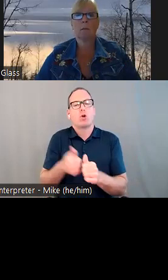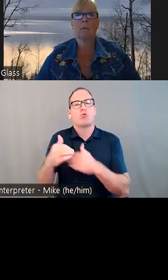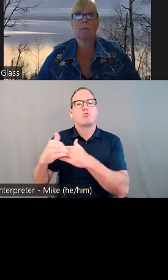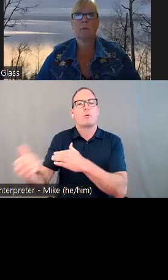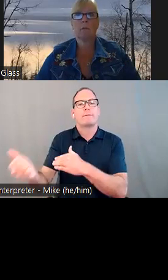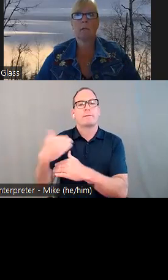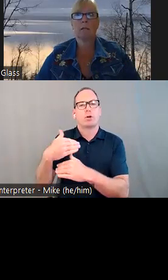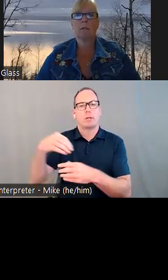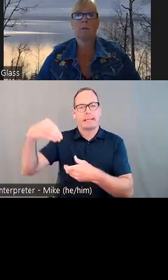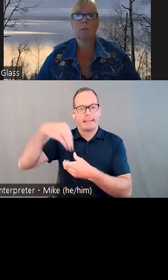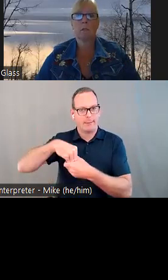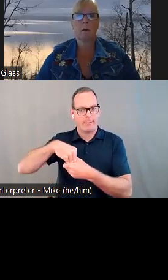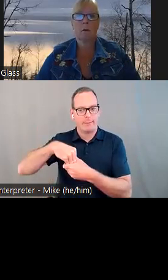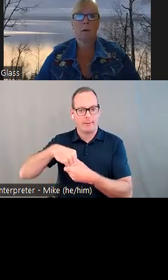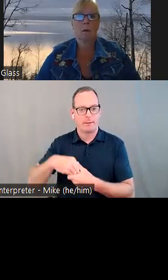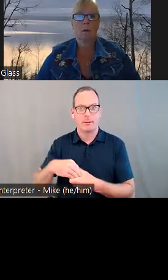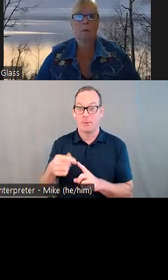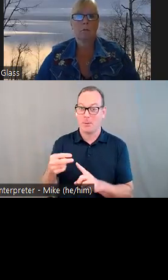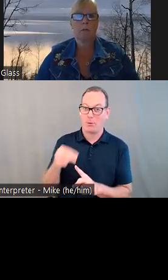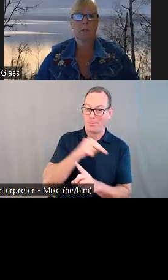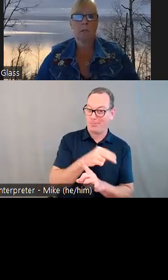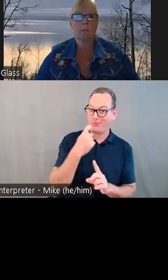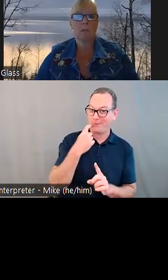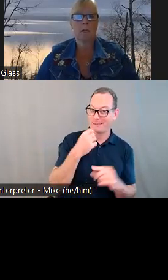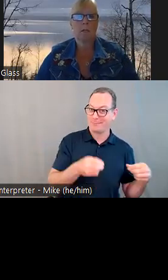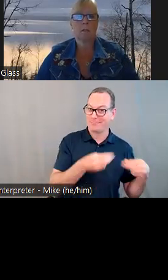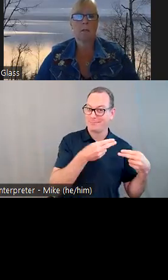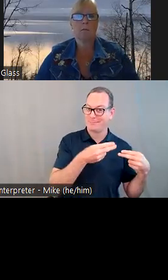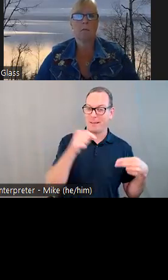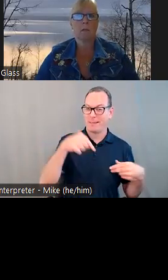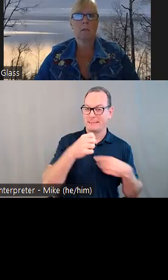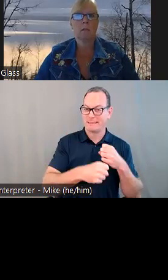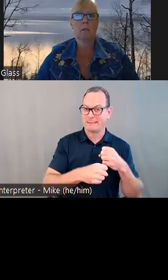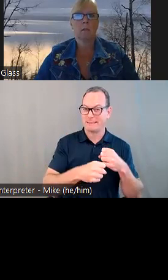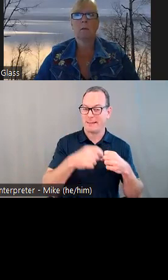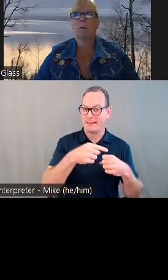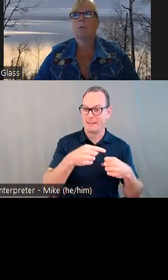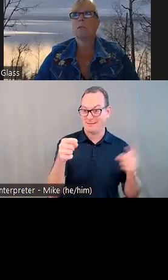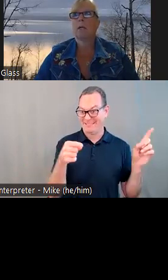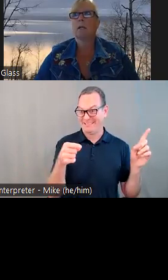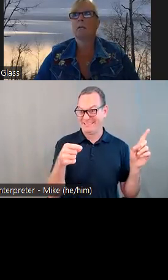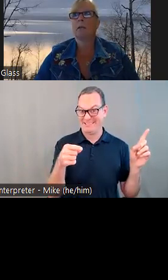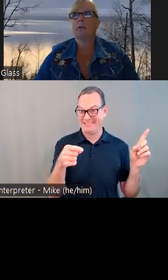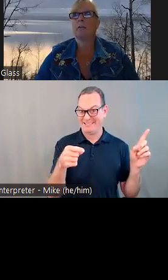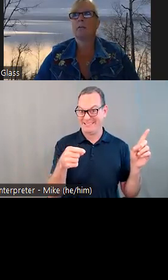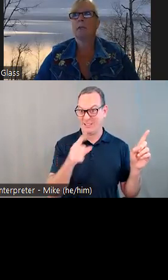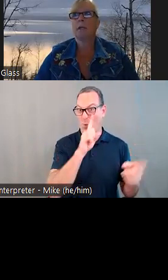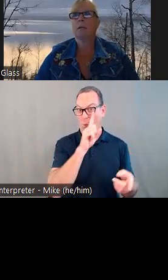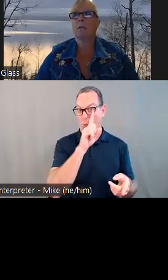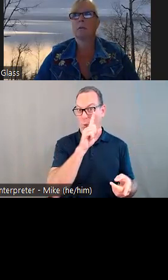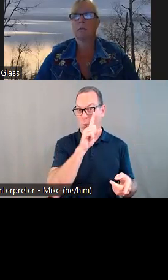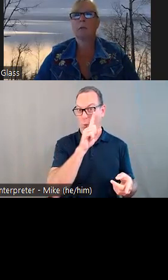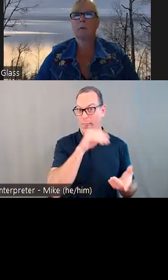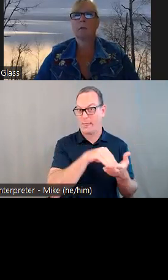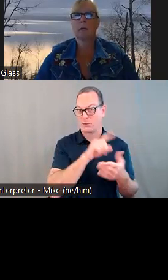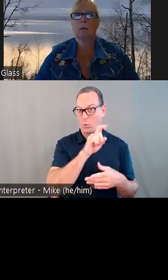total number of service plans that we saw for this agency at this time of year was that 1,158.